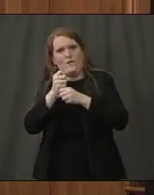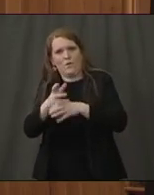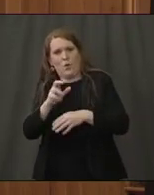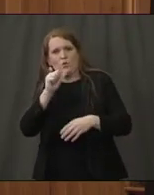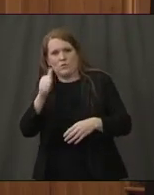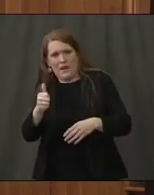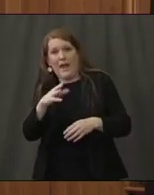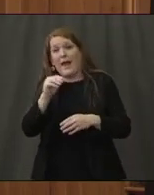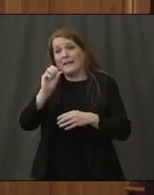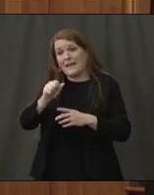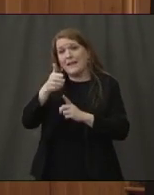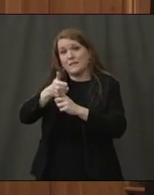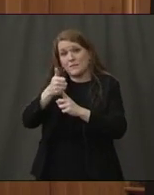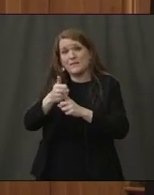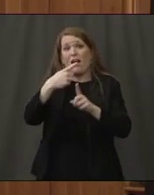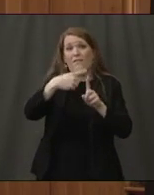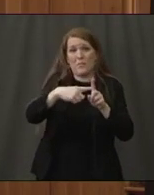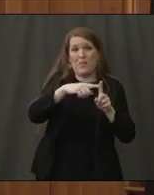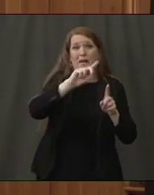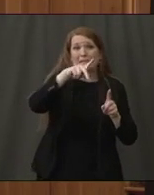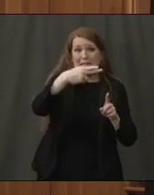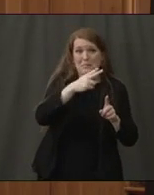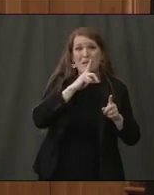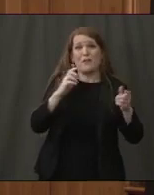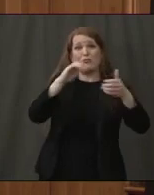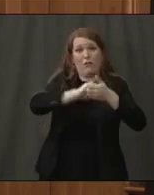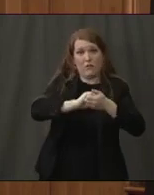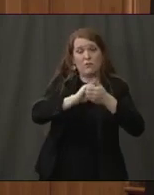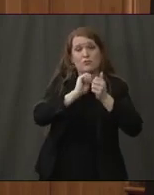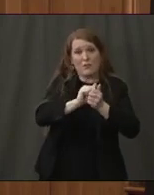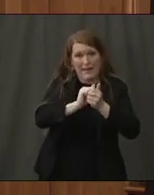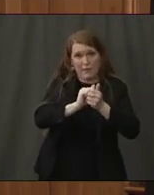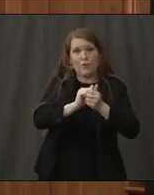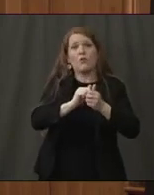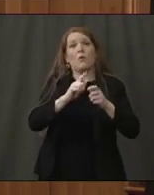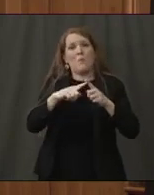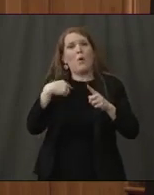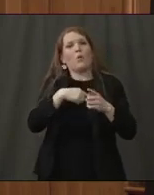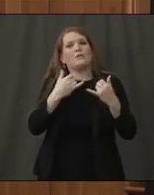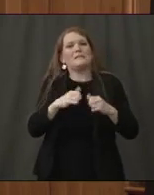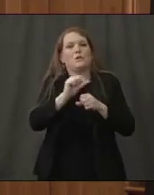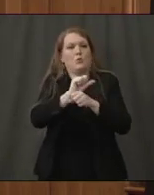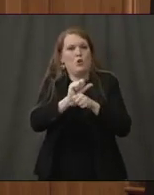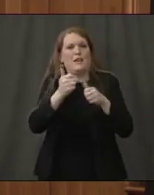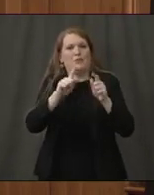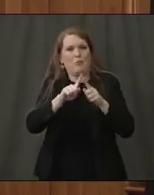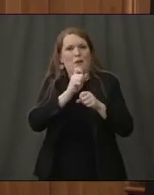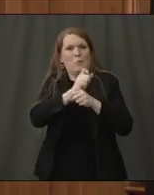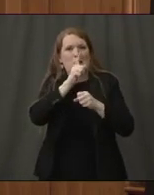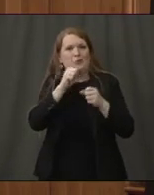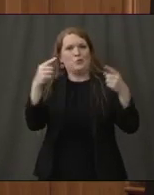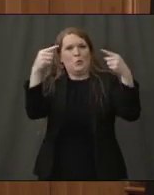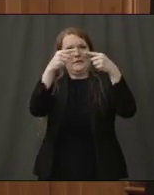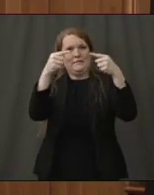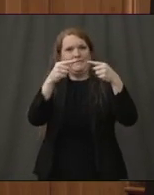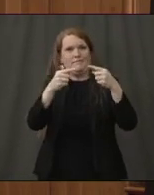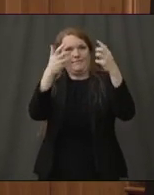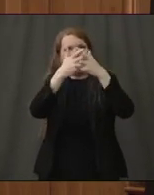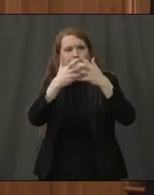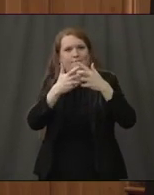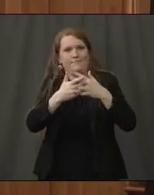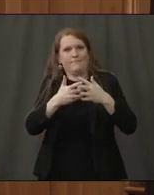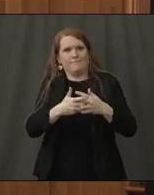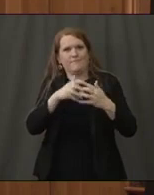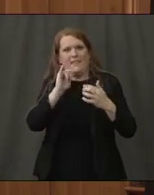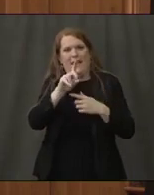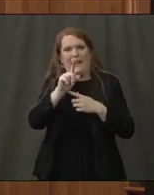is more in line. So that particular question that was asked of how many were COVID-related deaths,